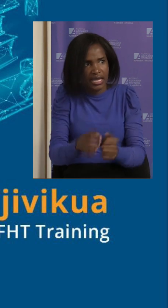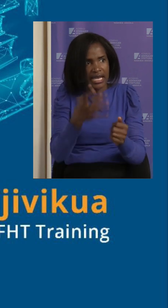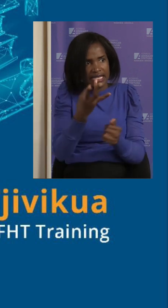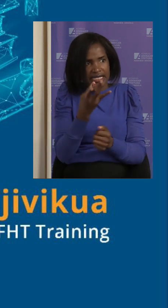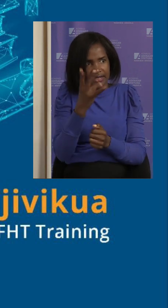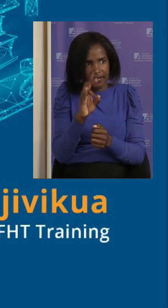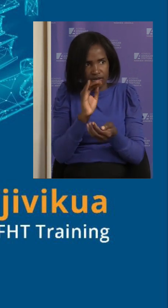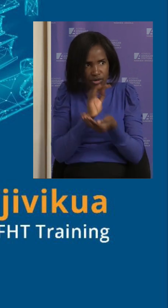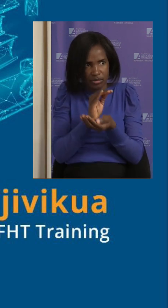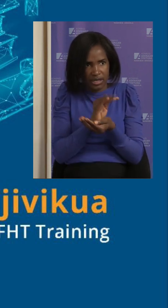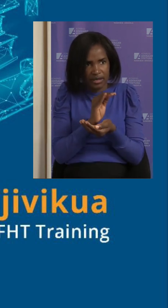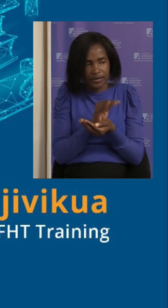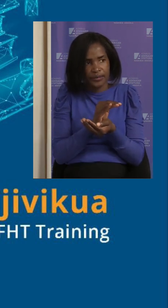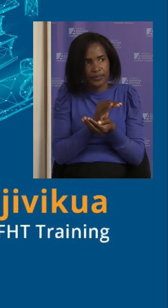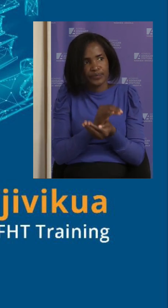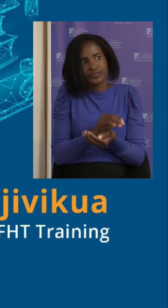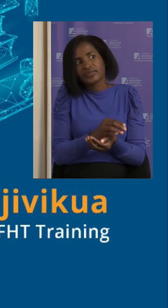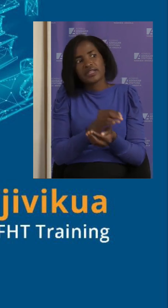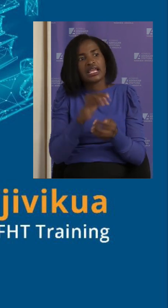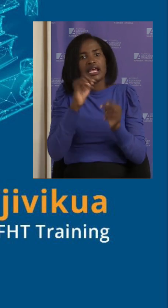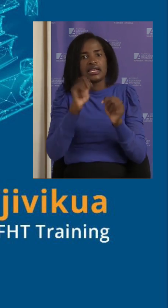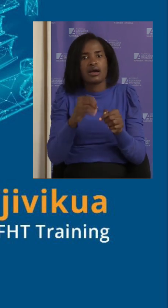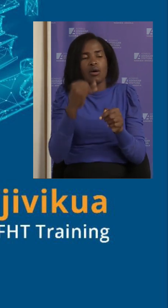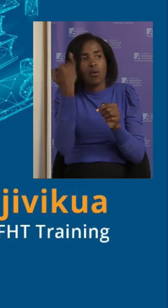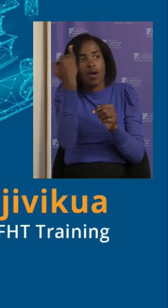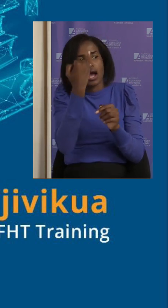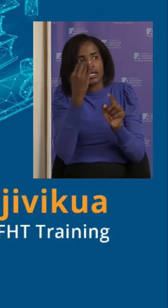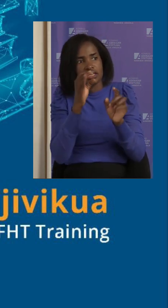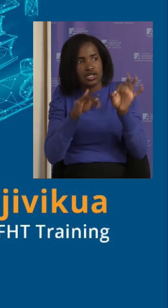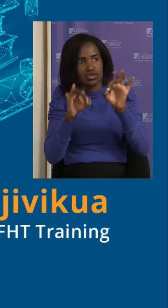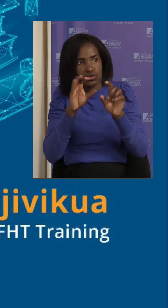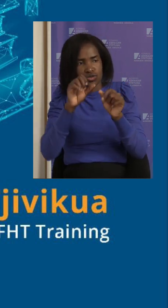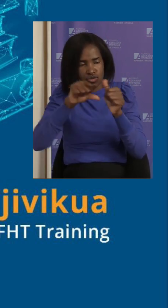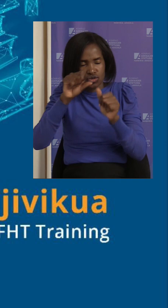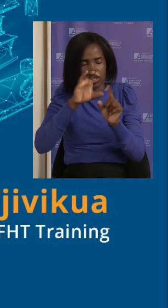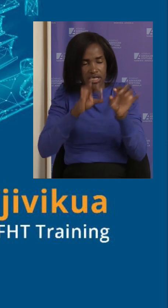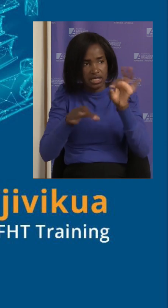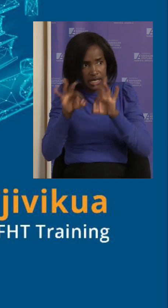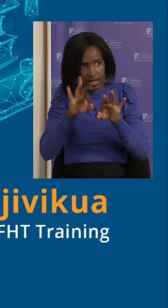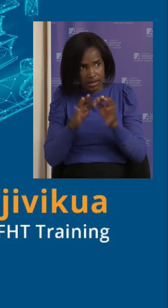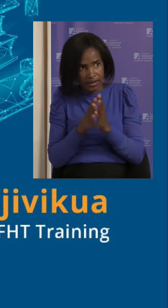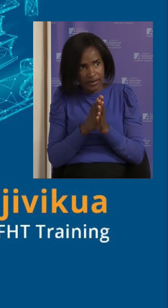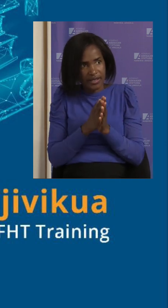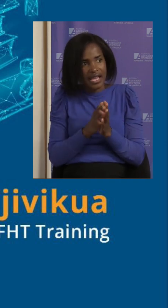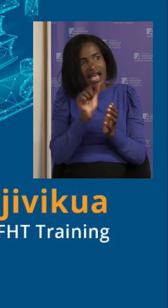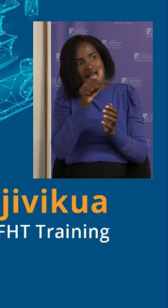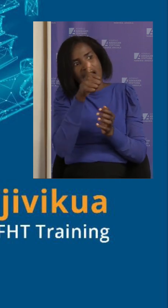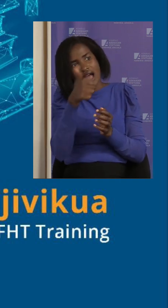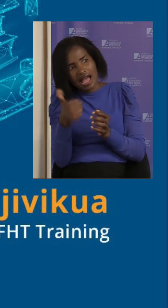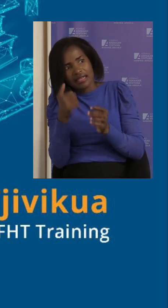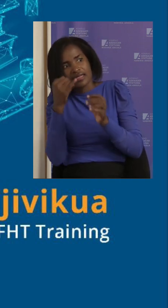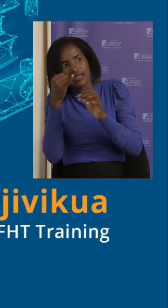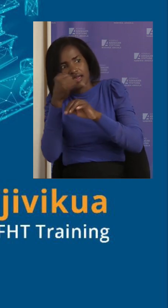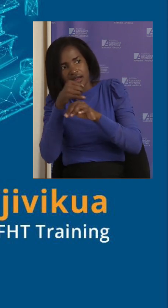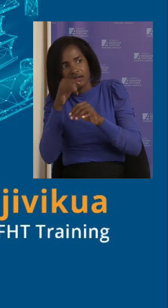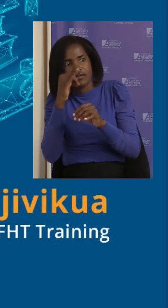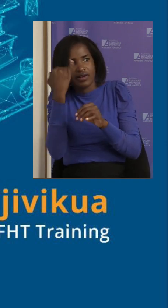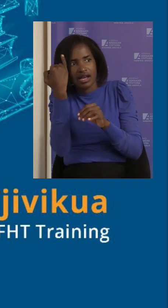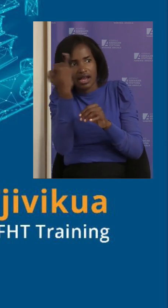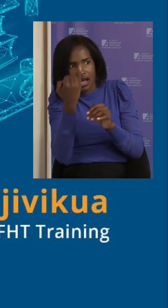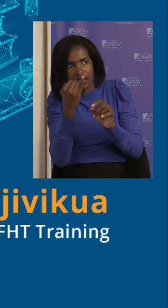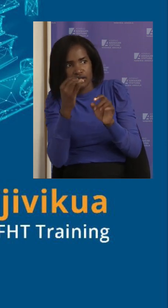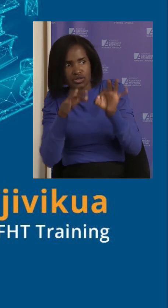the liberal arts and social sciences. While we are emphasizing the STEM, other areas of learning such as liberal arts and